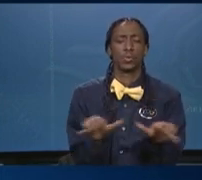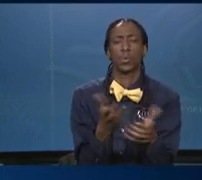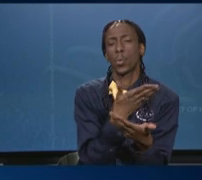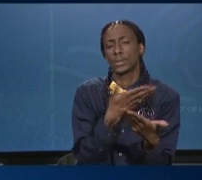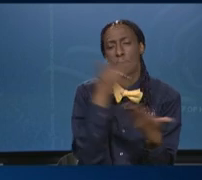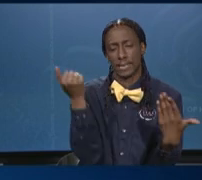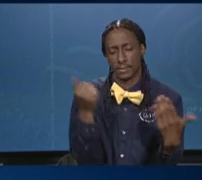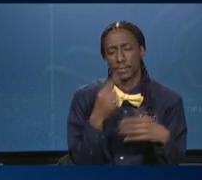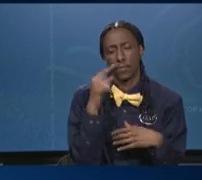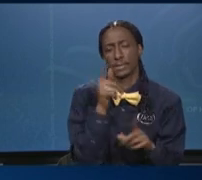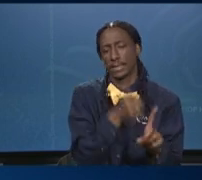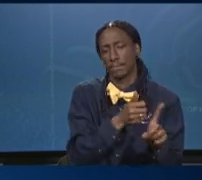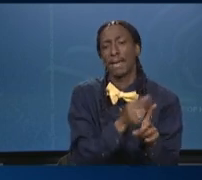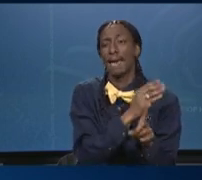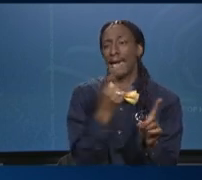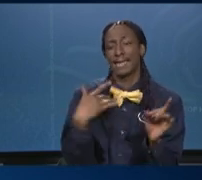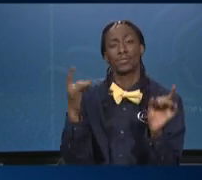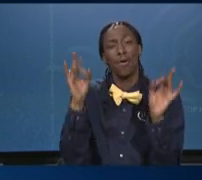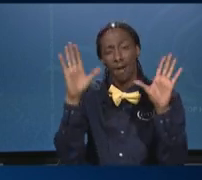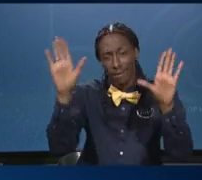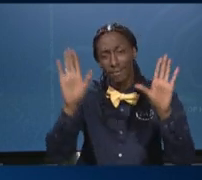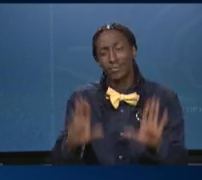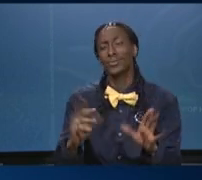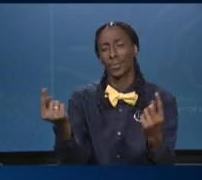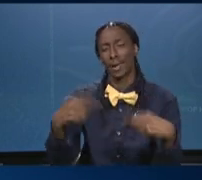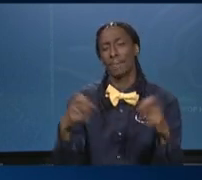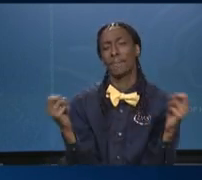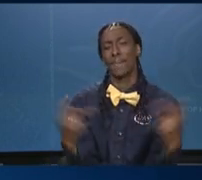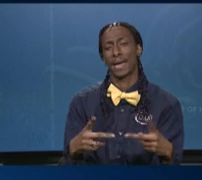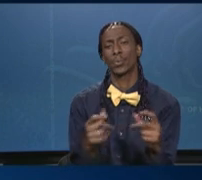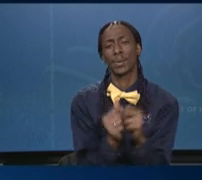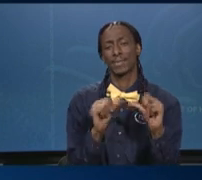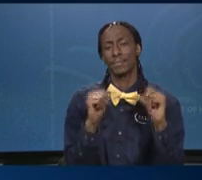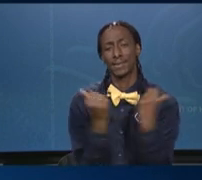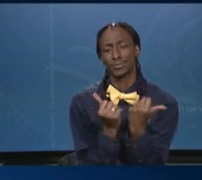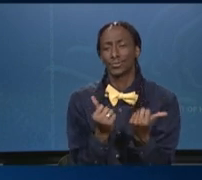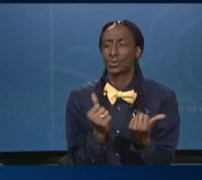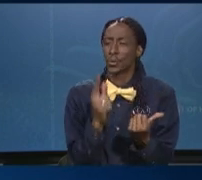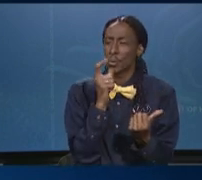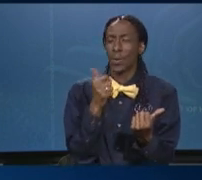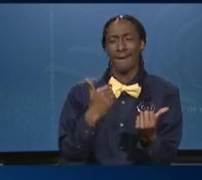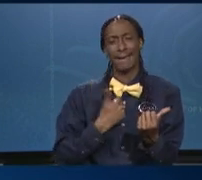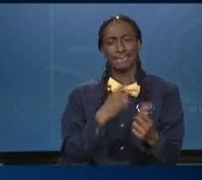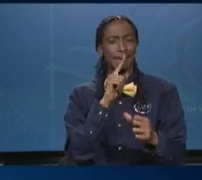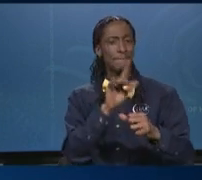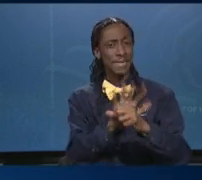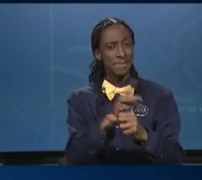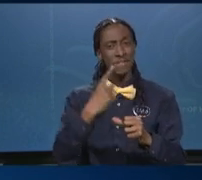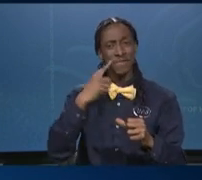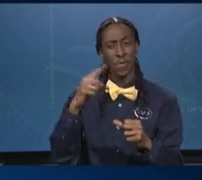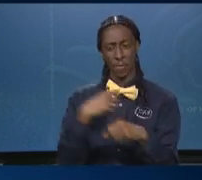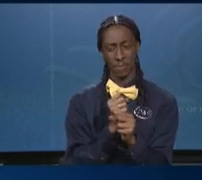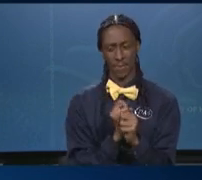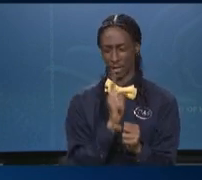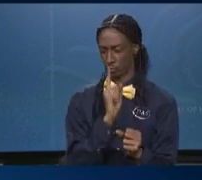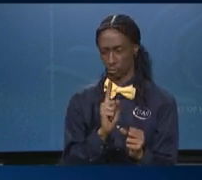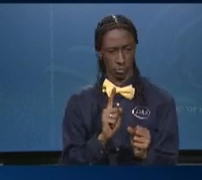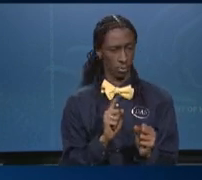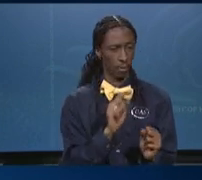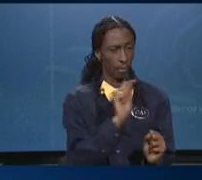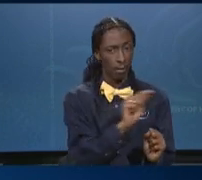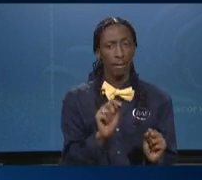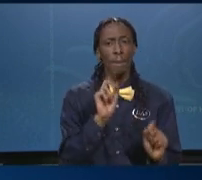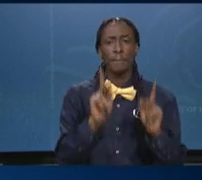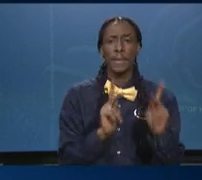been incredible to be back in the administration that has such a commitment to making sure that people